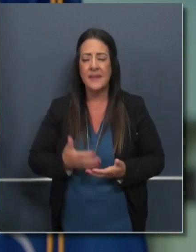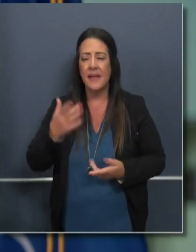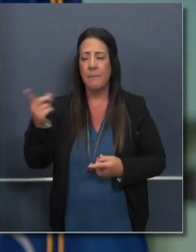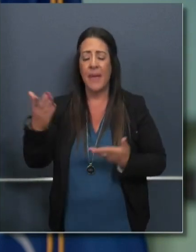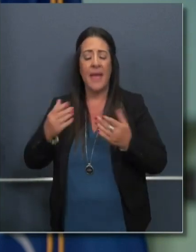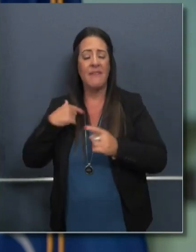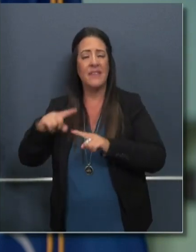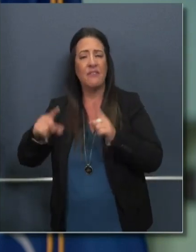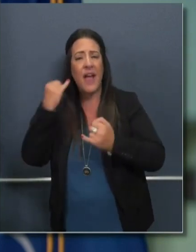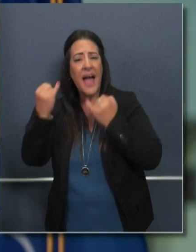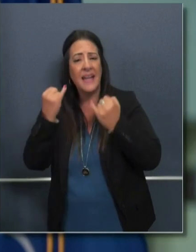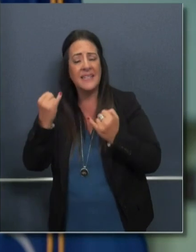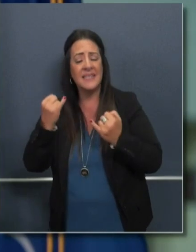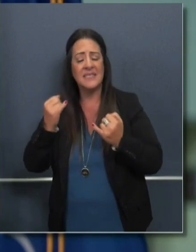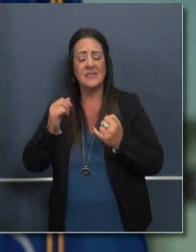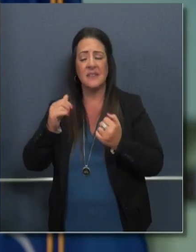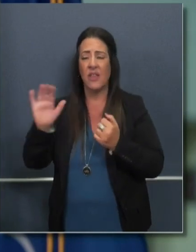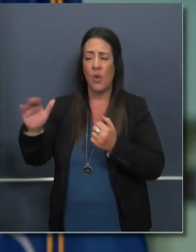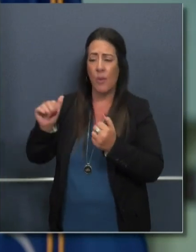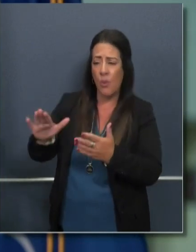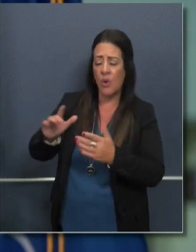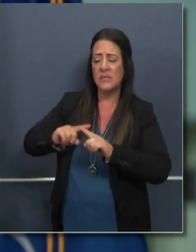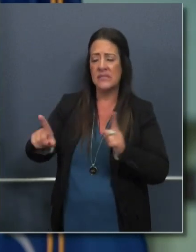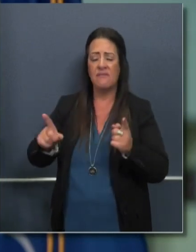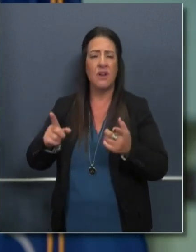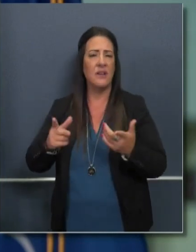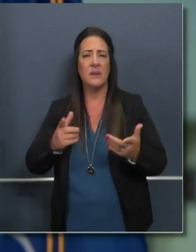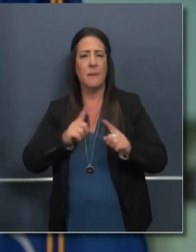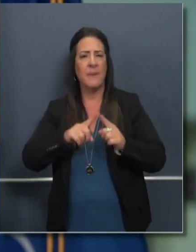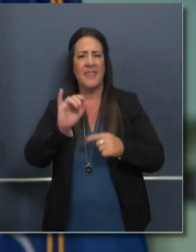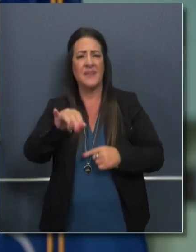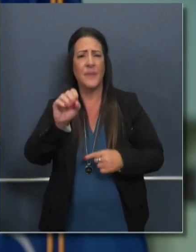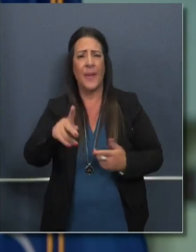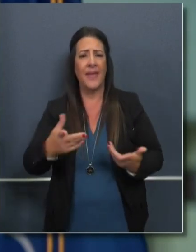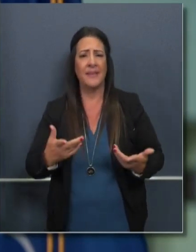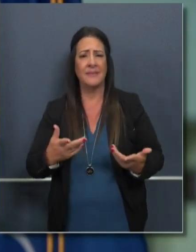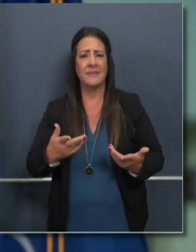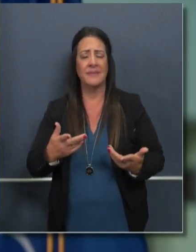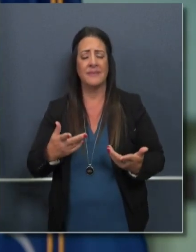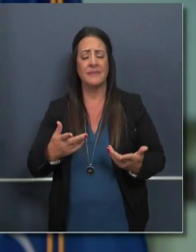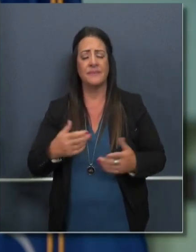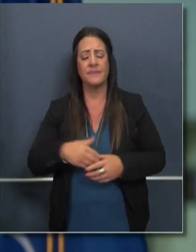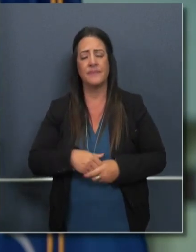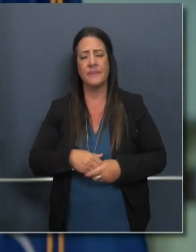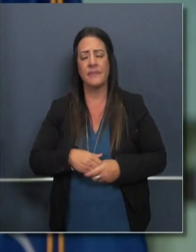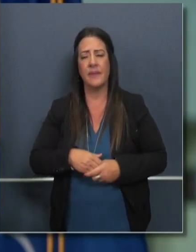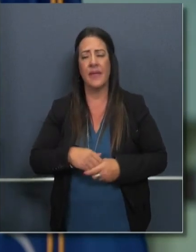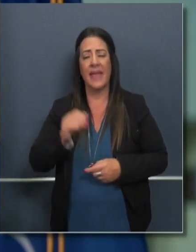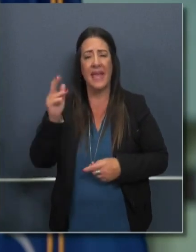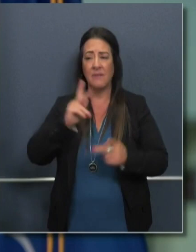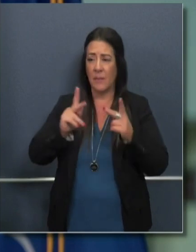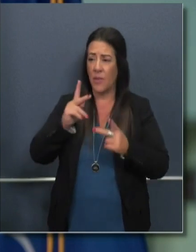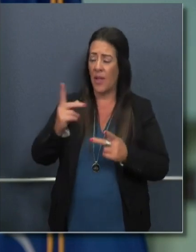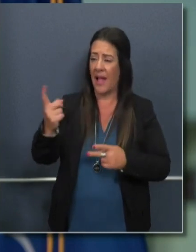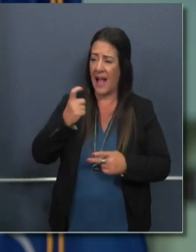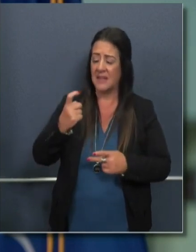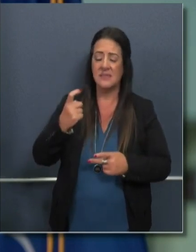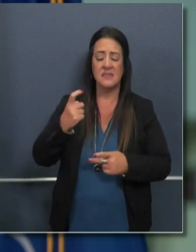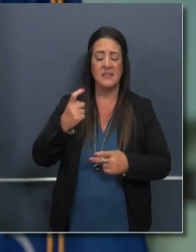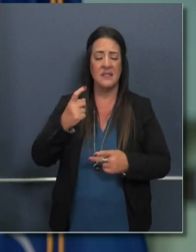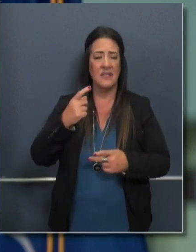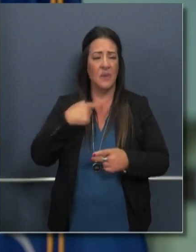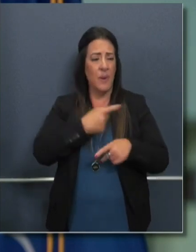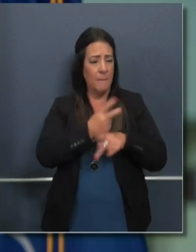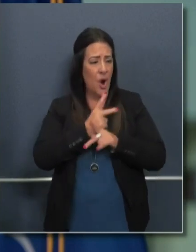things. So that's why when people have asked previous question for ventilators, we were very proud we could